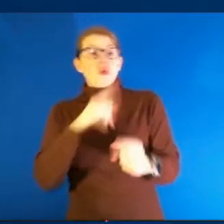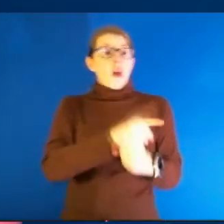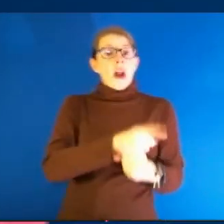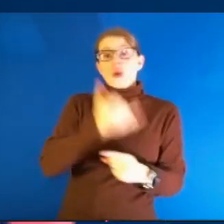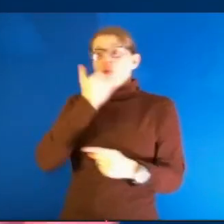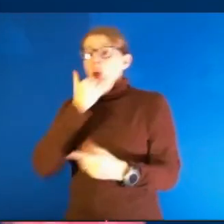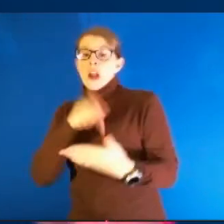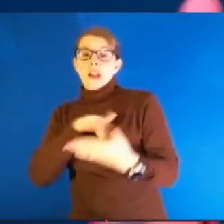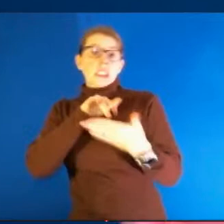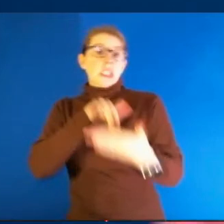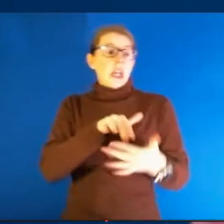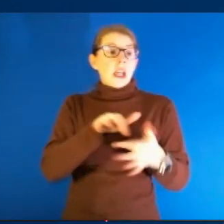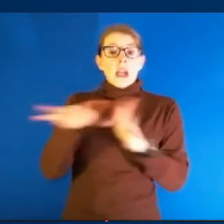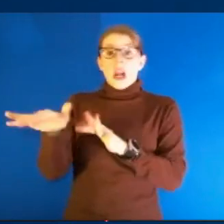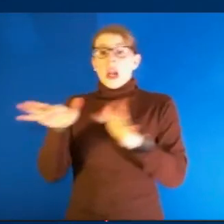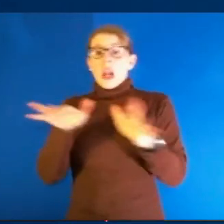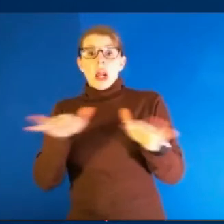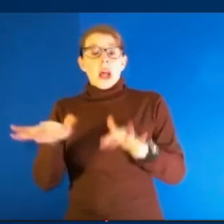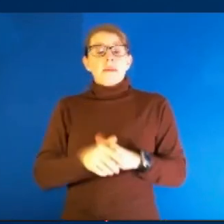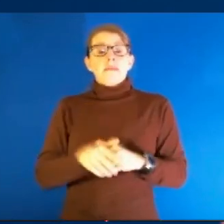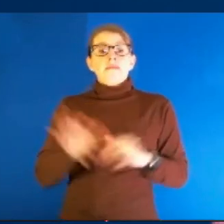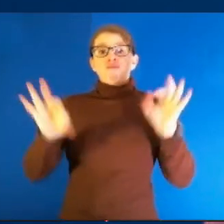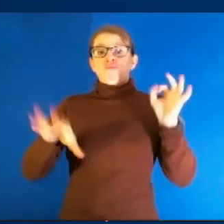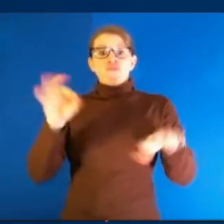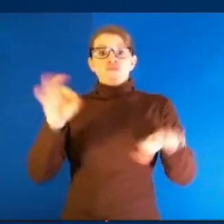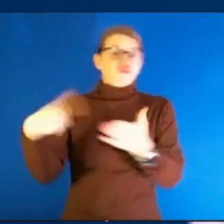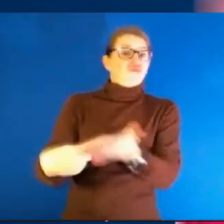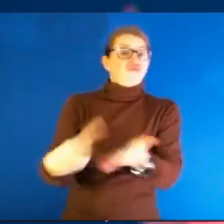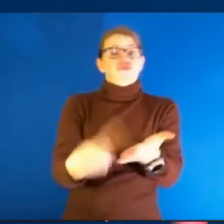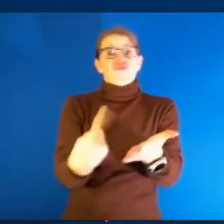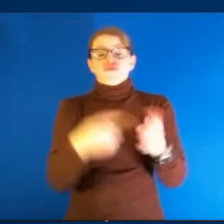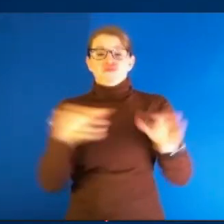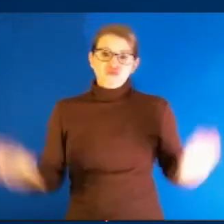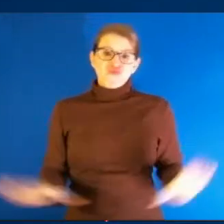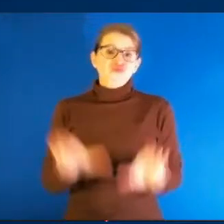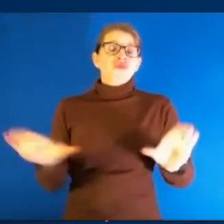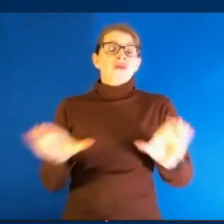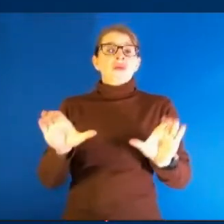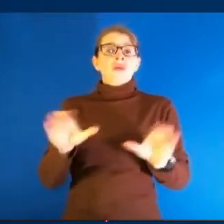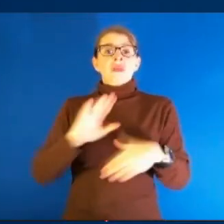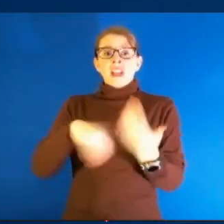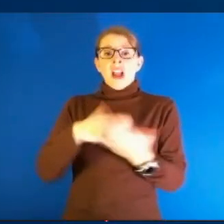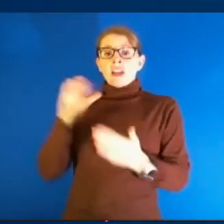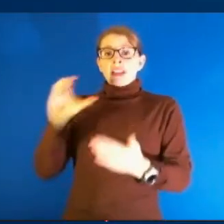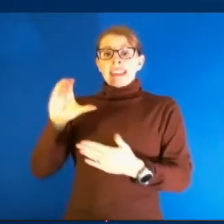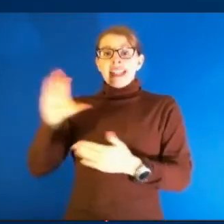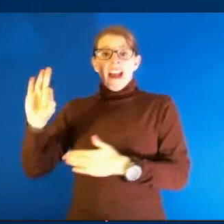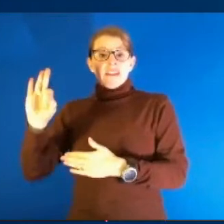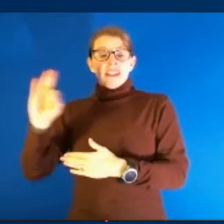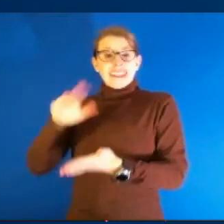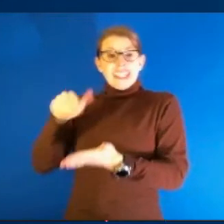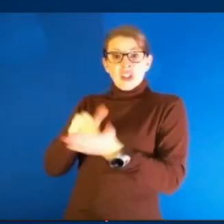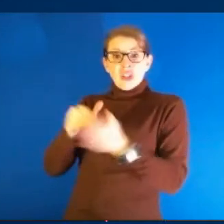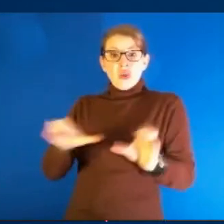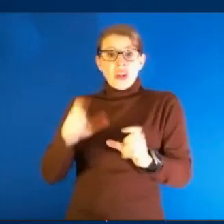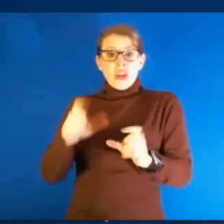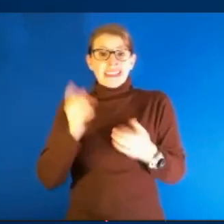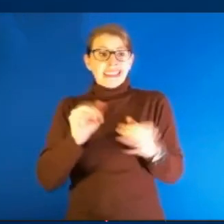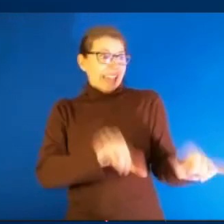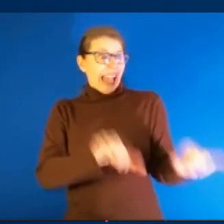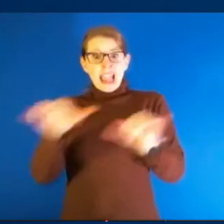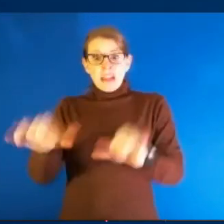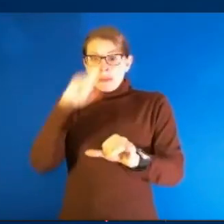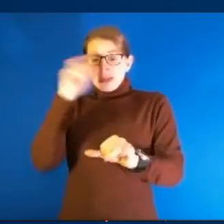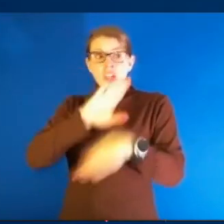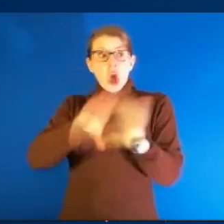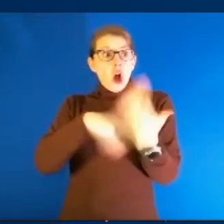How do you do? And there's an active discussion. And all CF centers were doing the same thing because we all felt like it worked. So the people who had studied